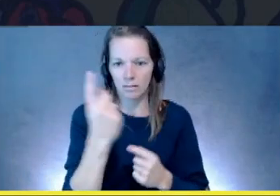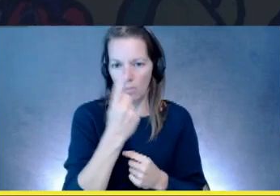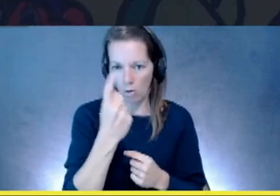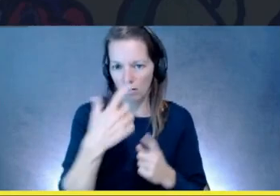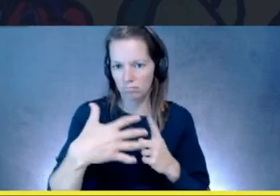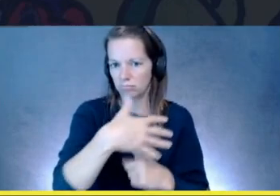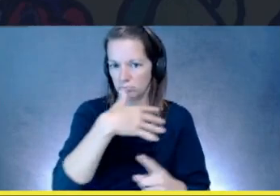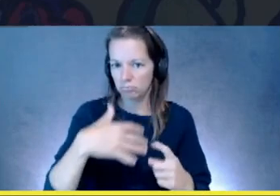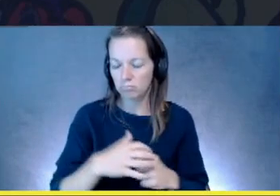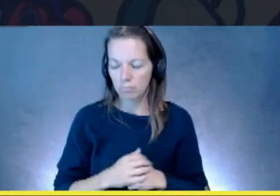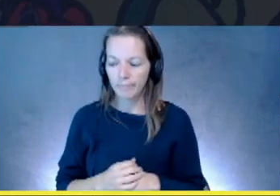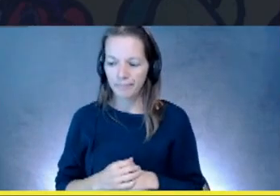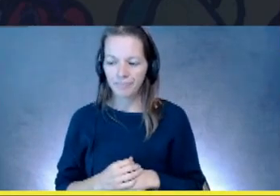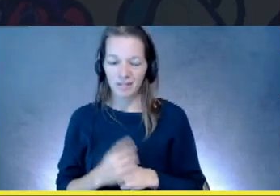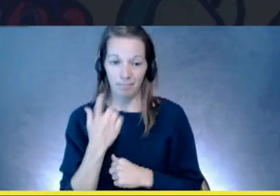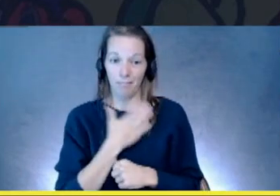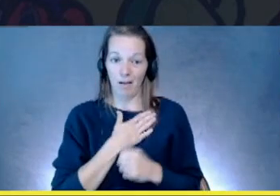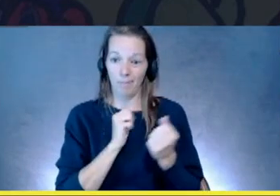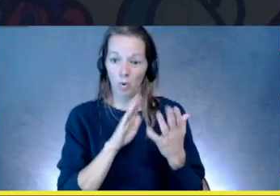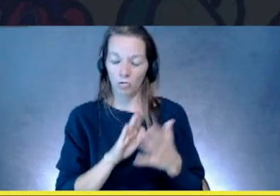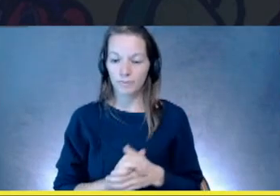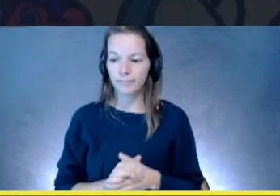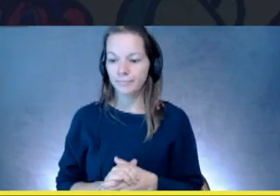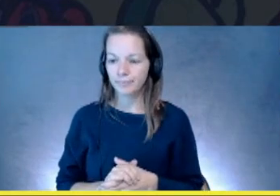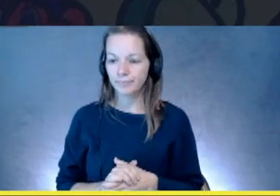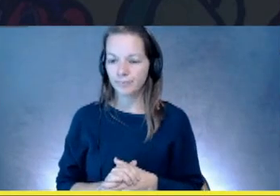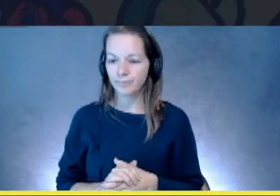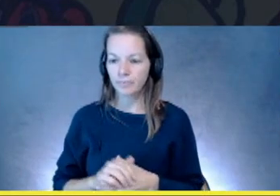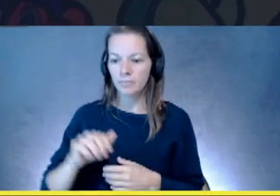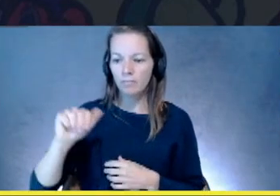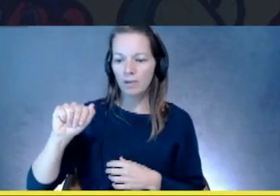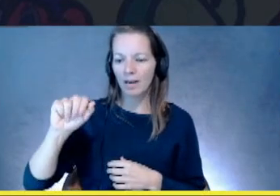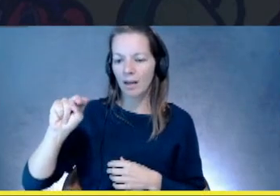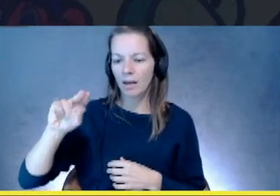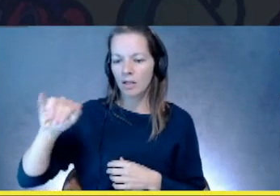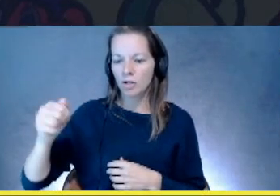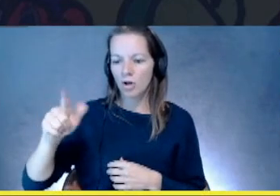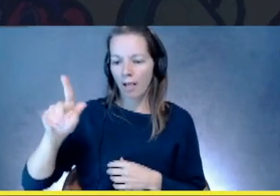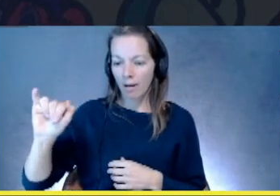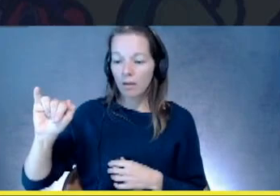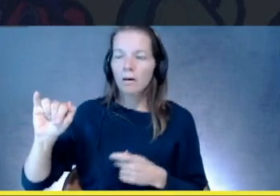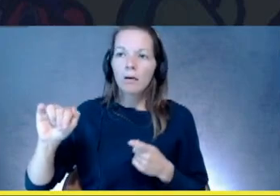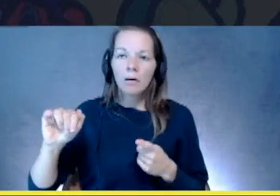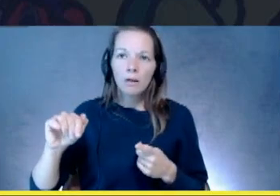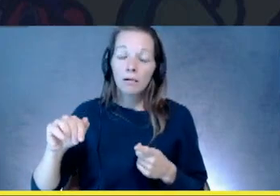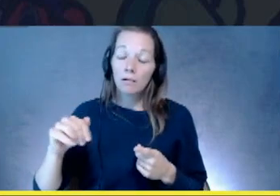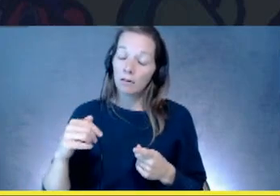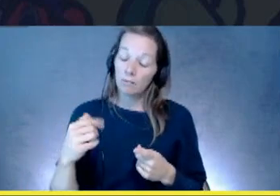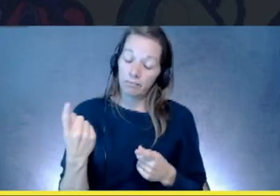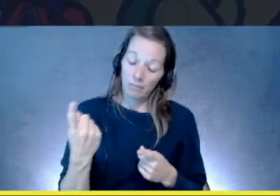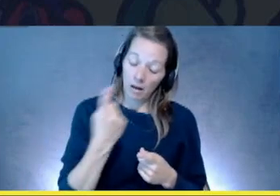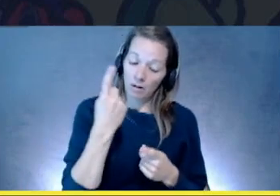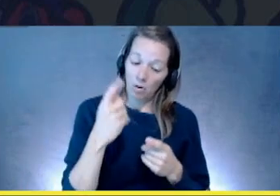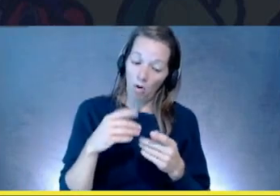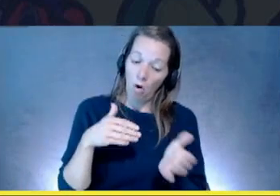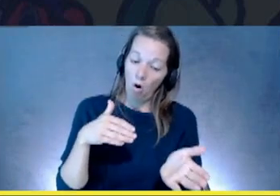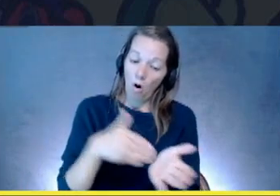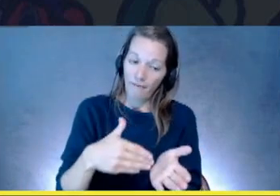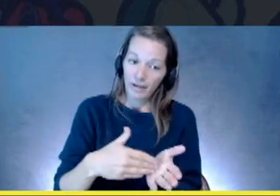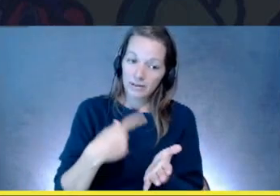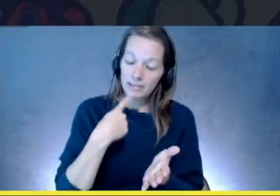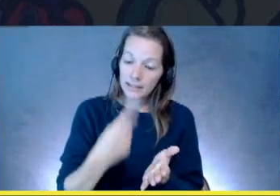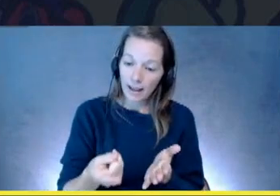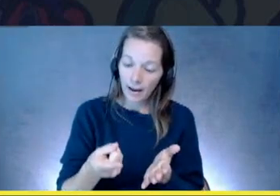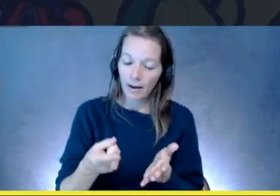it. And I would add to that it doesn't, and this is something that I commonly say to groups of